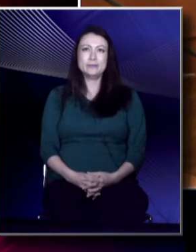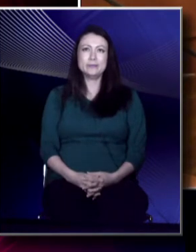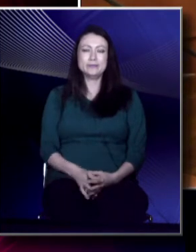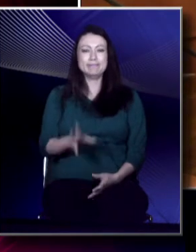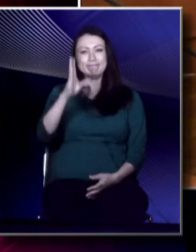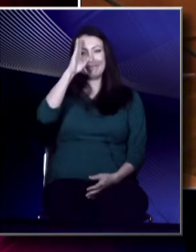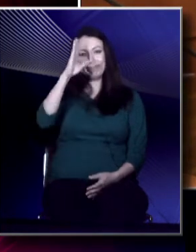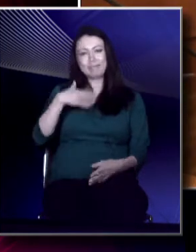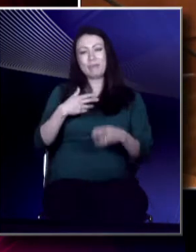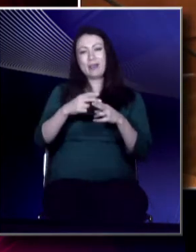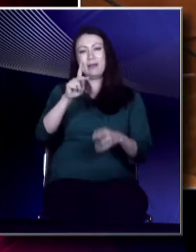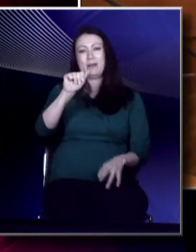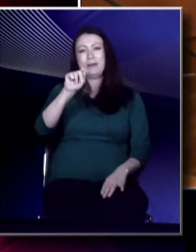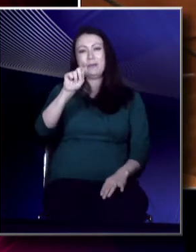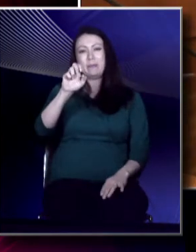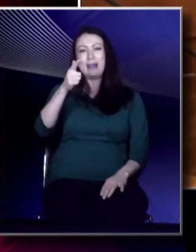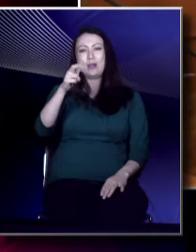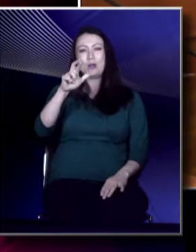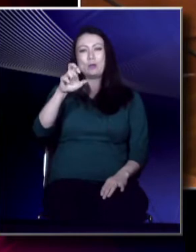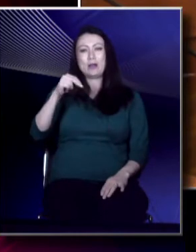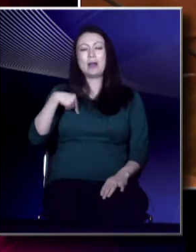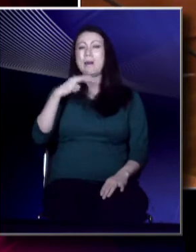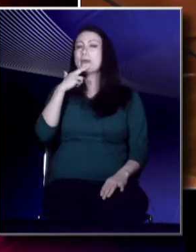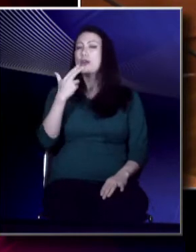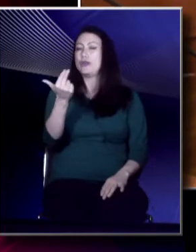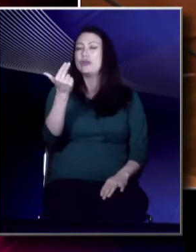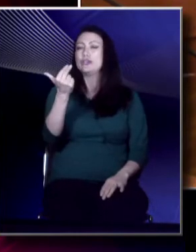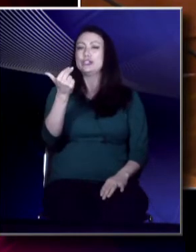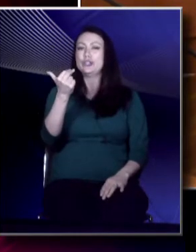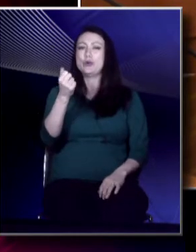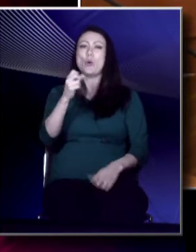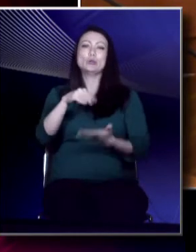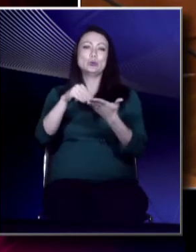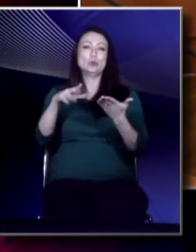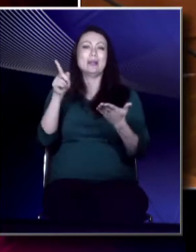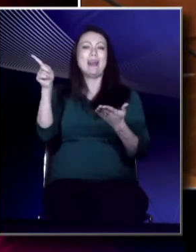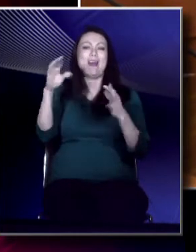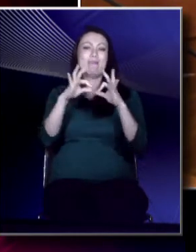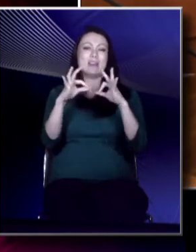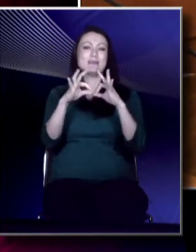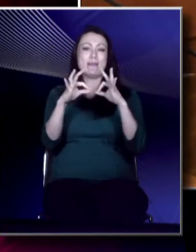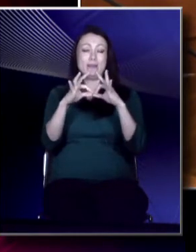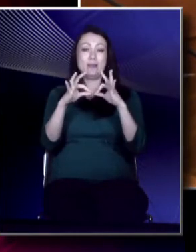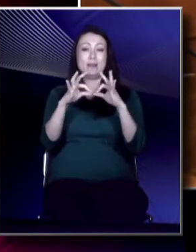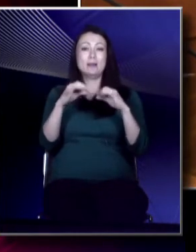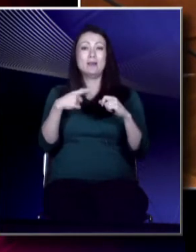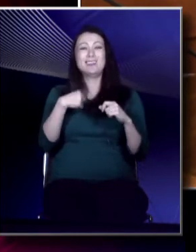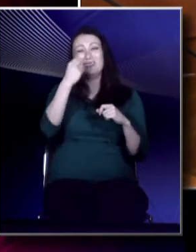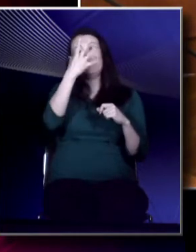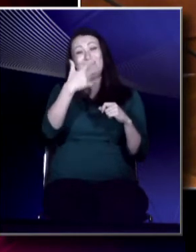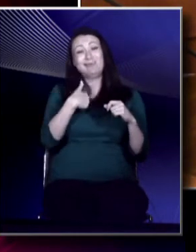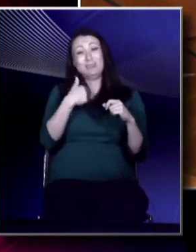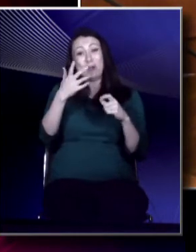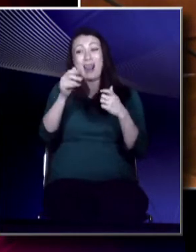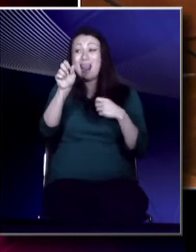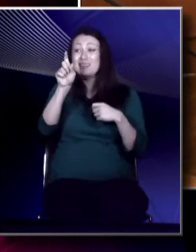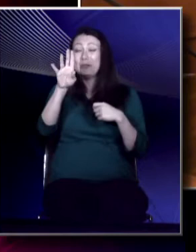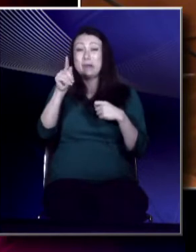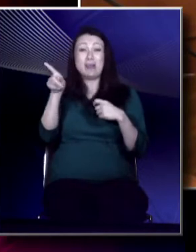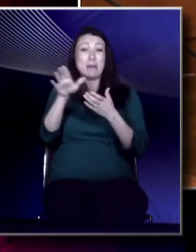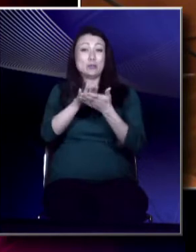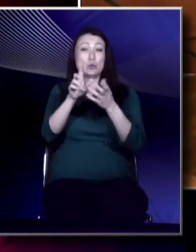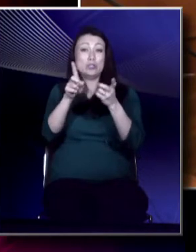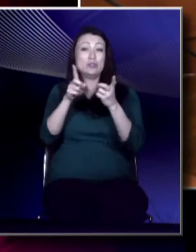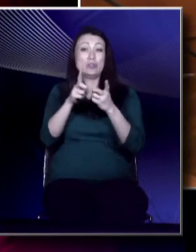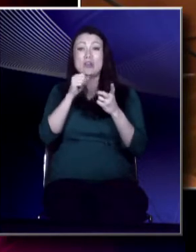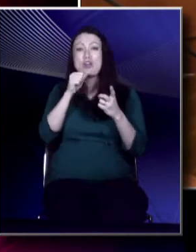Hi, my name is Kate Green. I'm a 13-year-old student at Flagstaff Unified School District. Today I'm here to talk about the lack of service that ASDB and my school district aren't